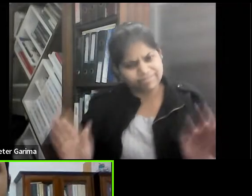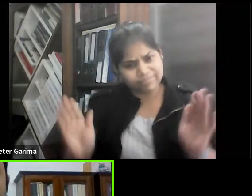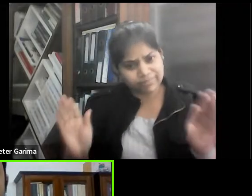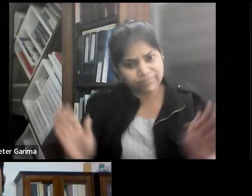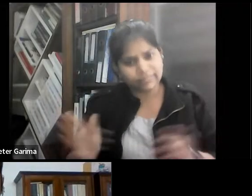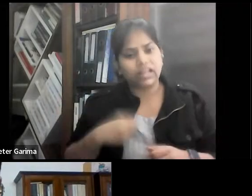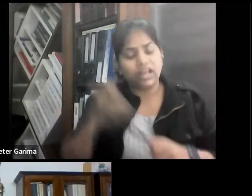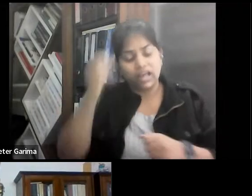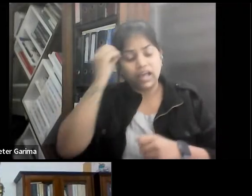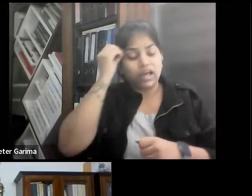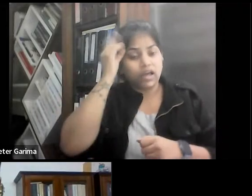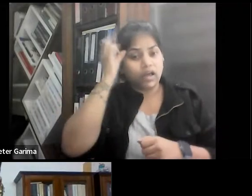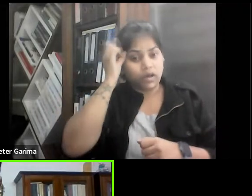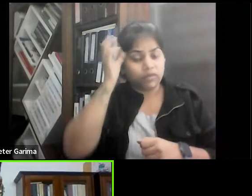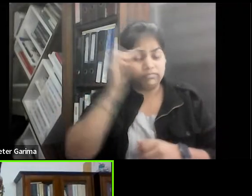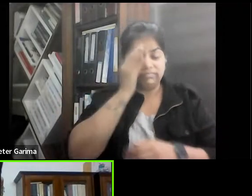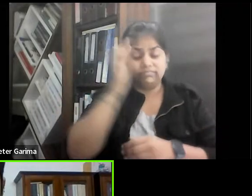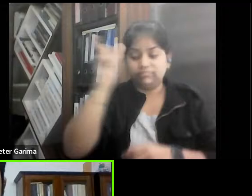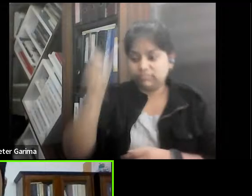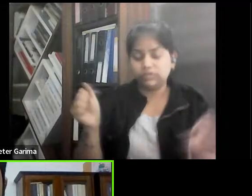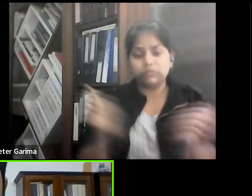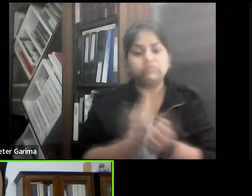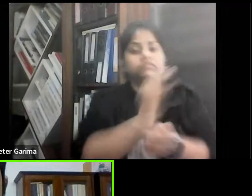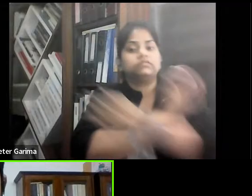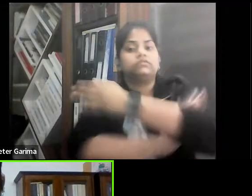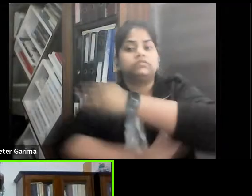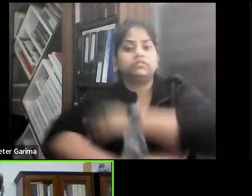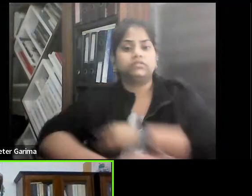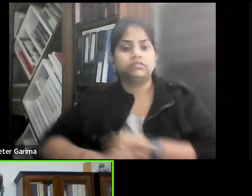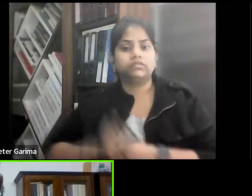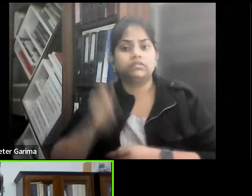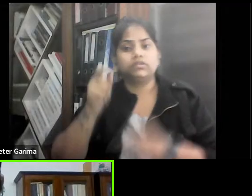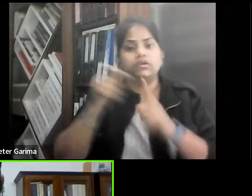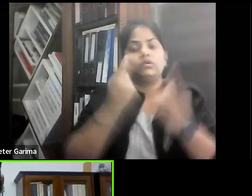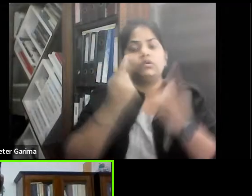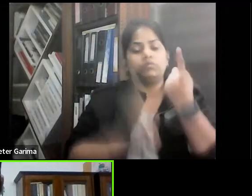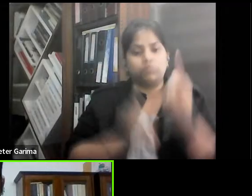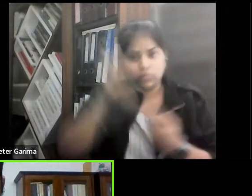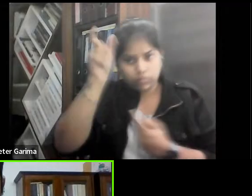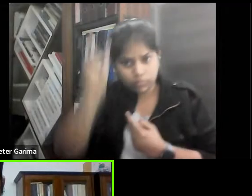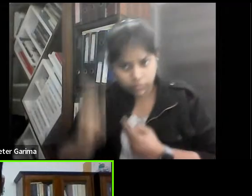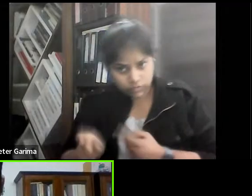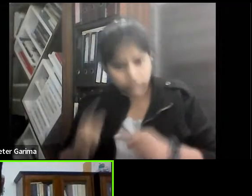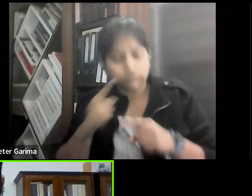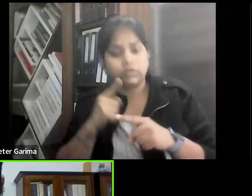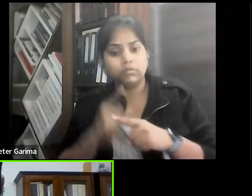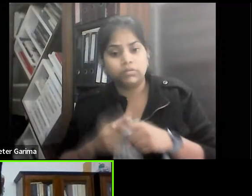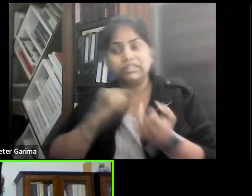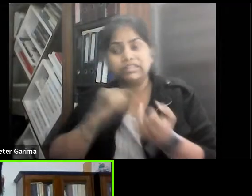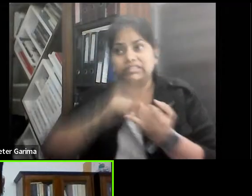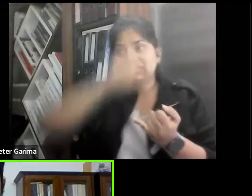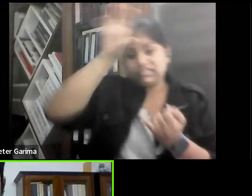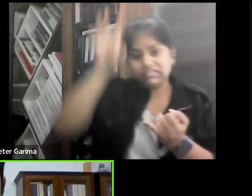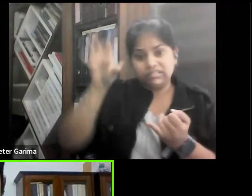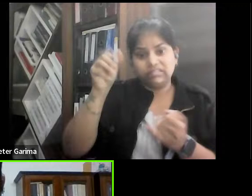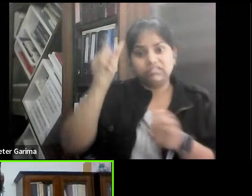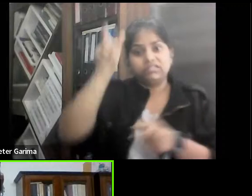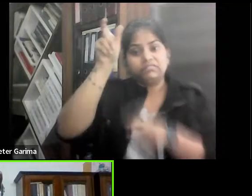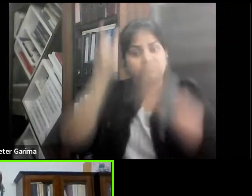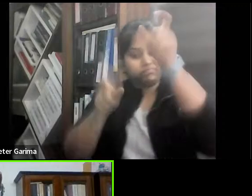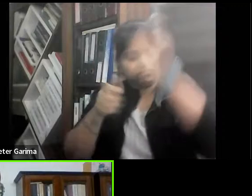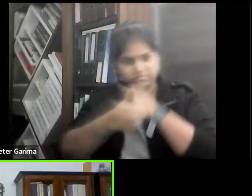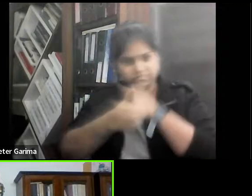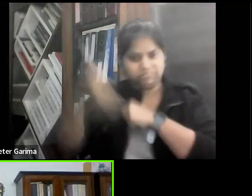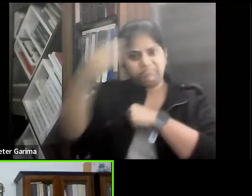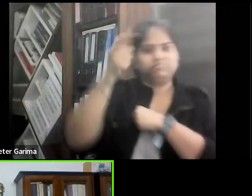awareness about persons with disability to the politicians and the state authorities. Right. So I think